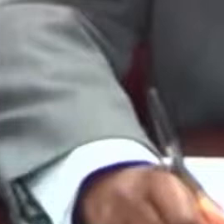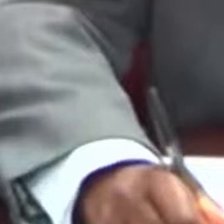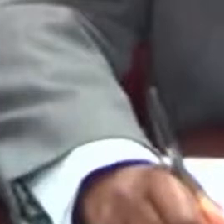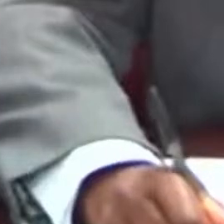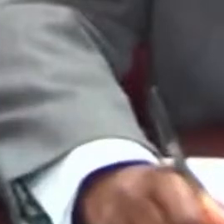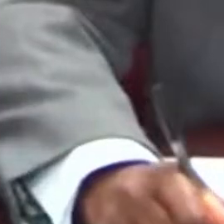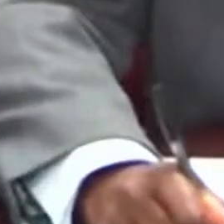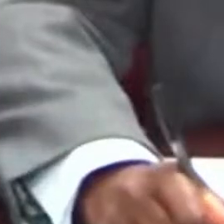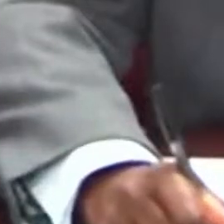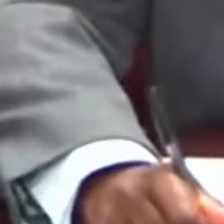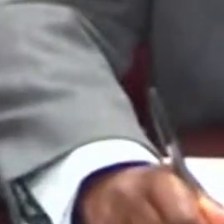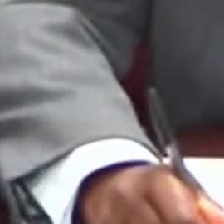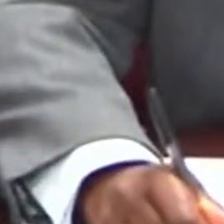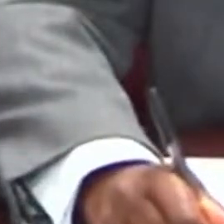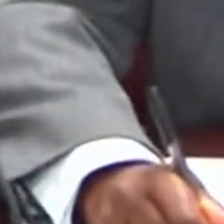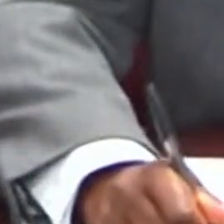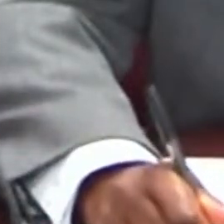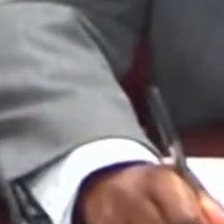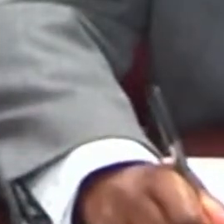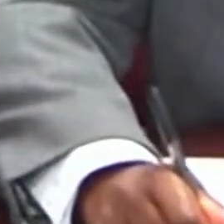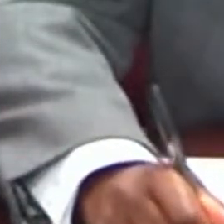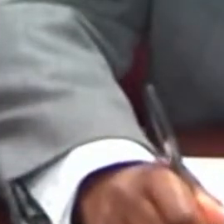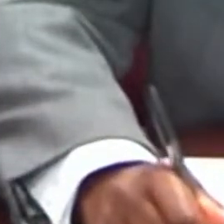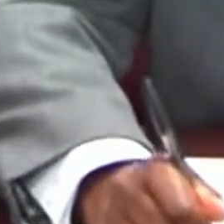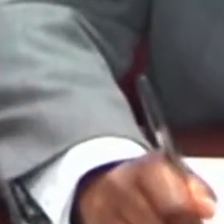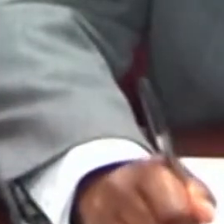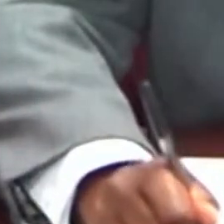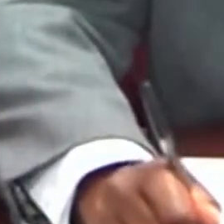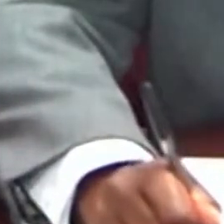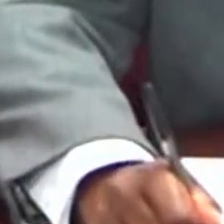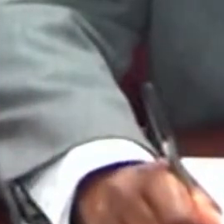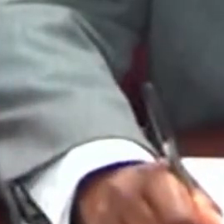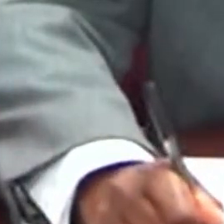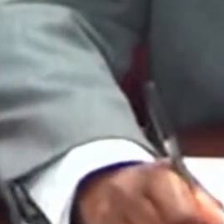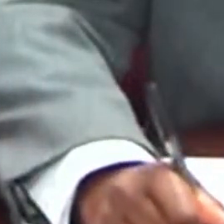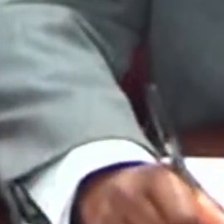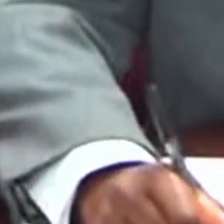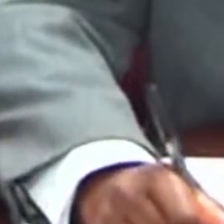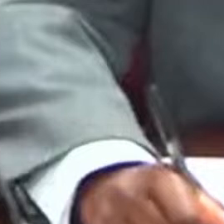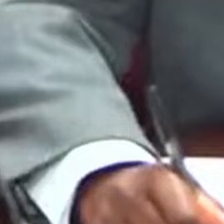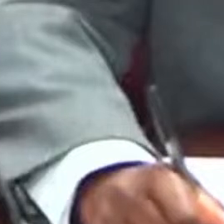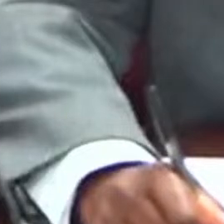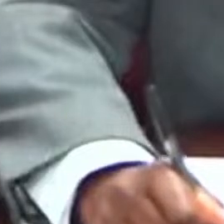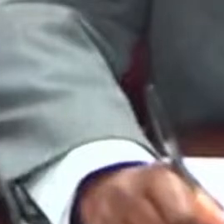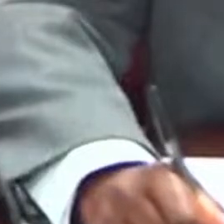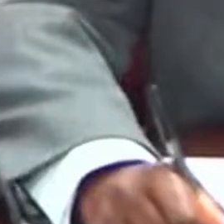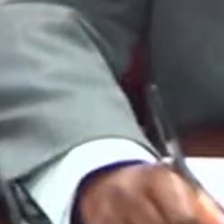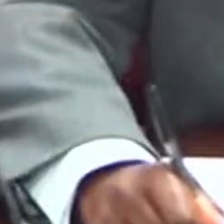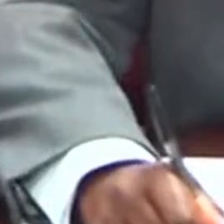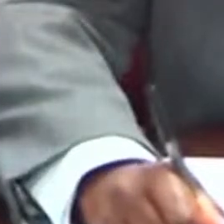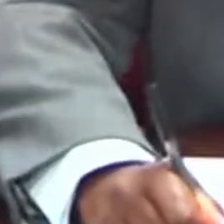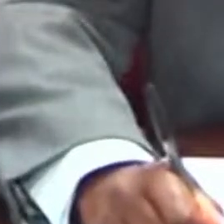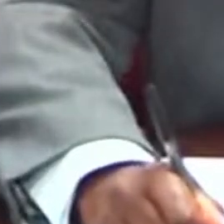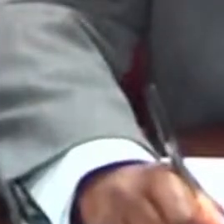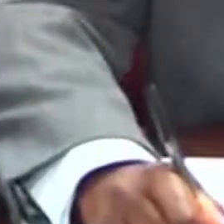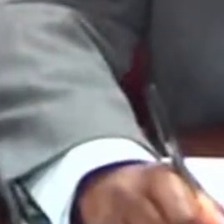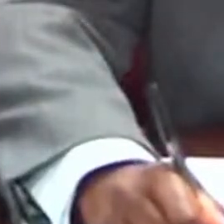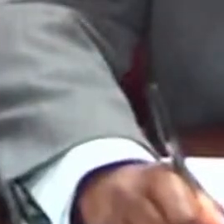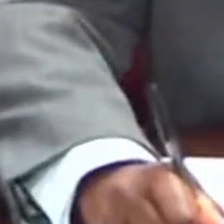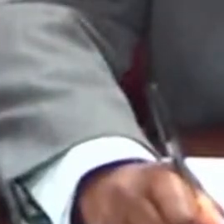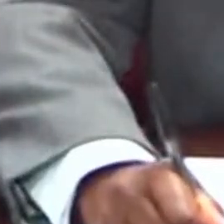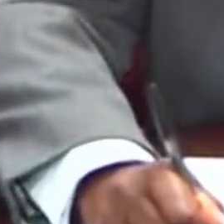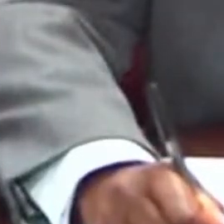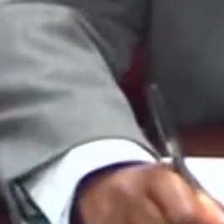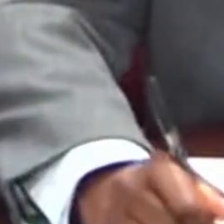preparing this debt to finance development again, if we were to do that. If we were to take it in merely consumption,